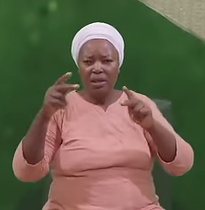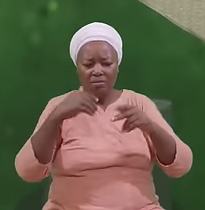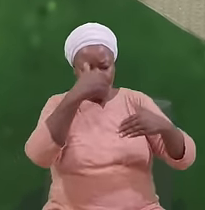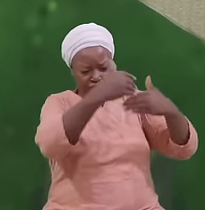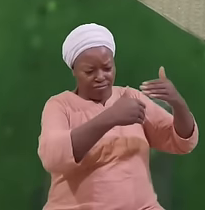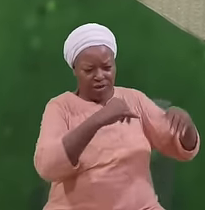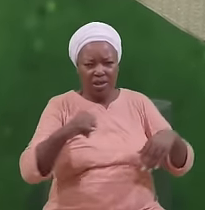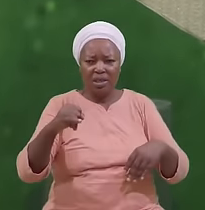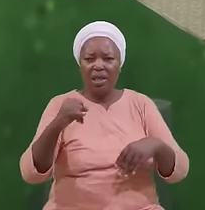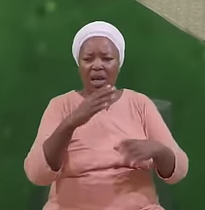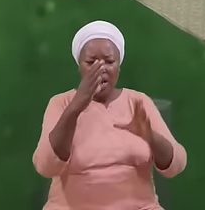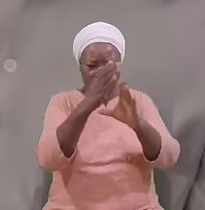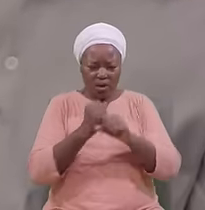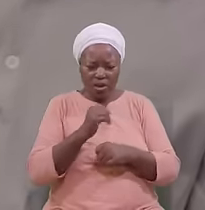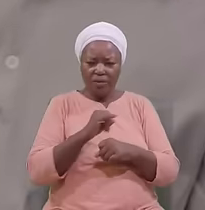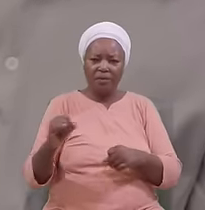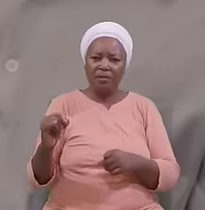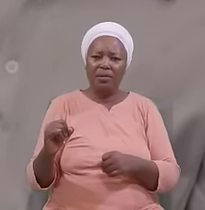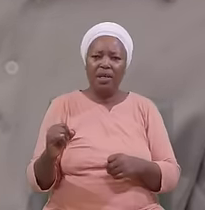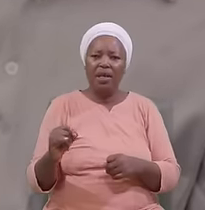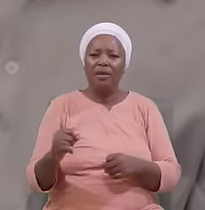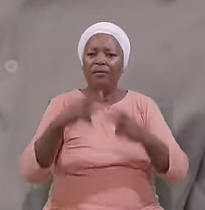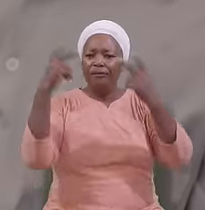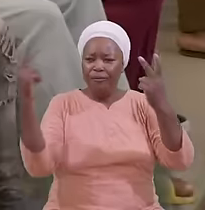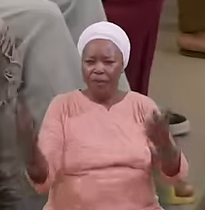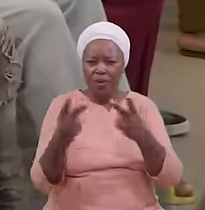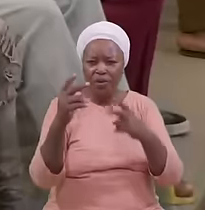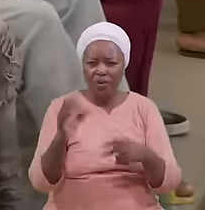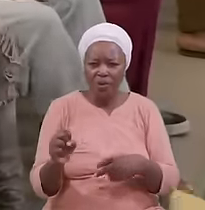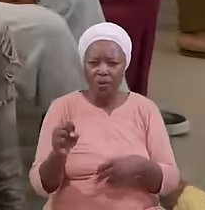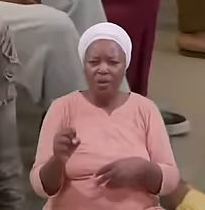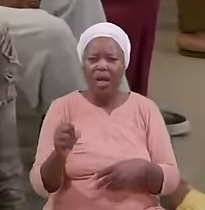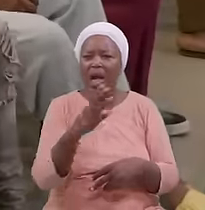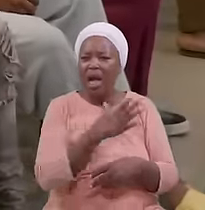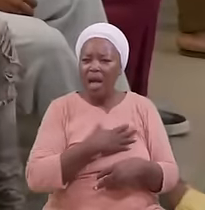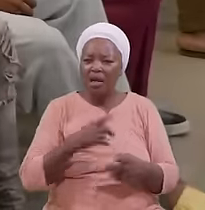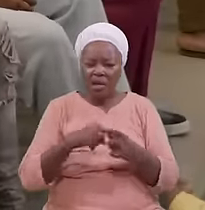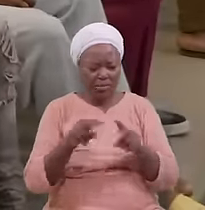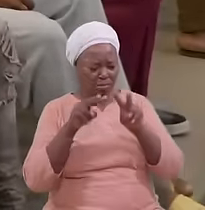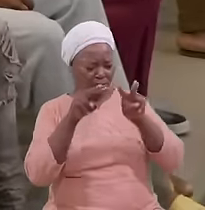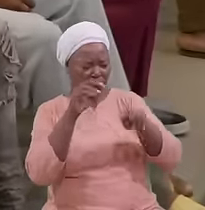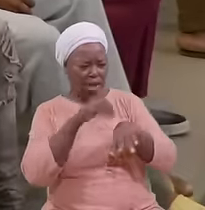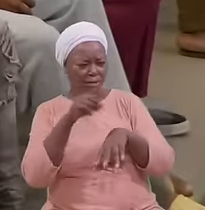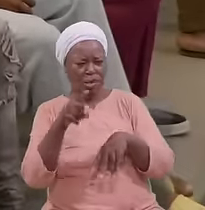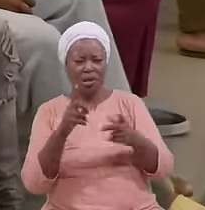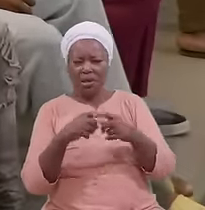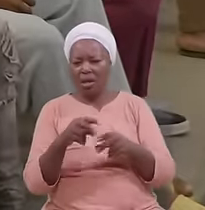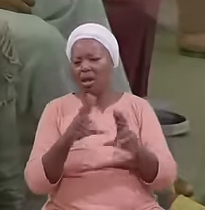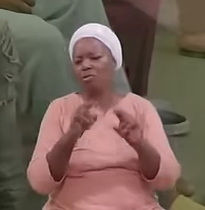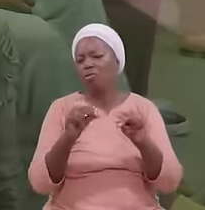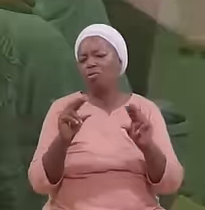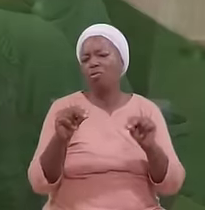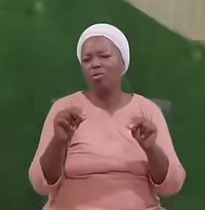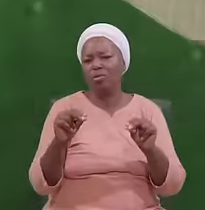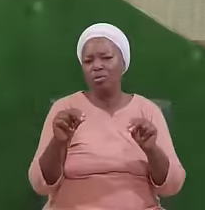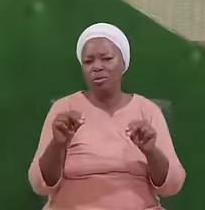progressing, achieving, victorious. And he looks at you and he said,